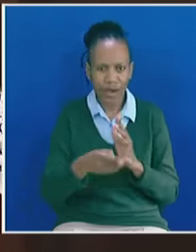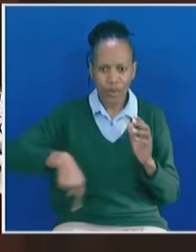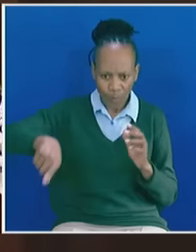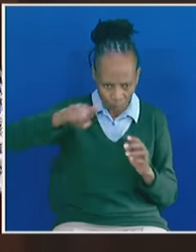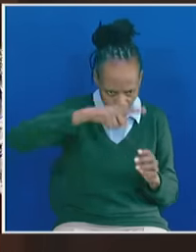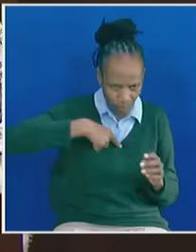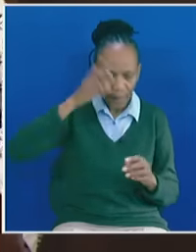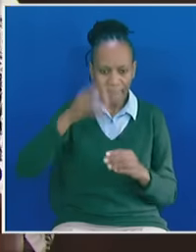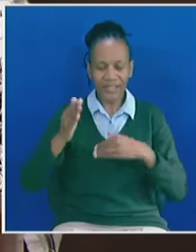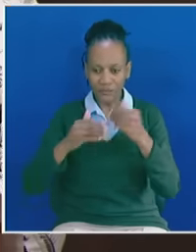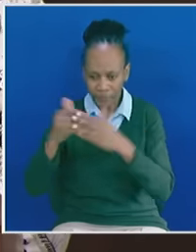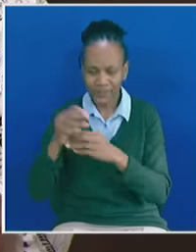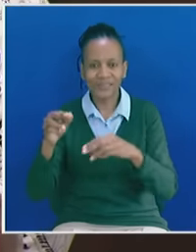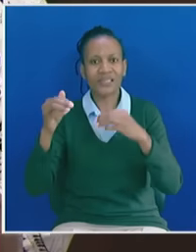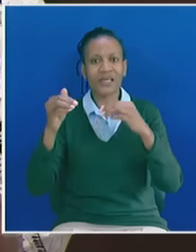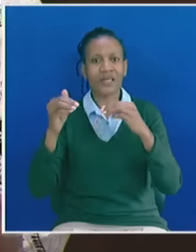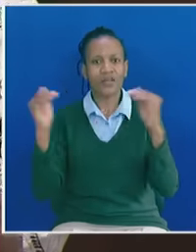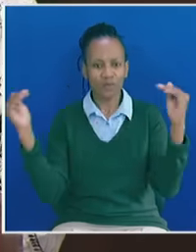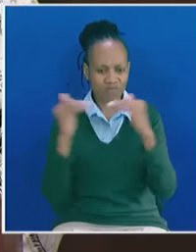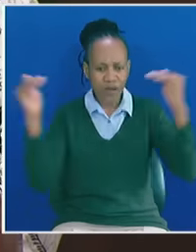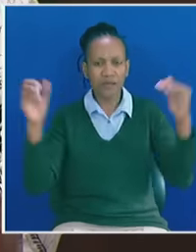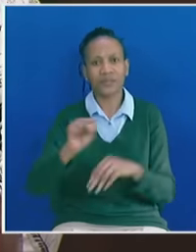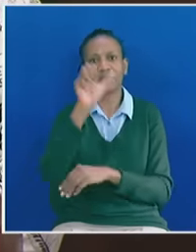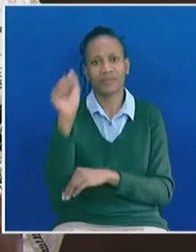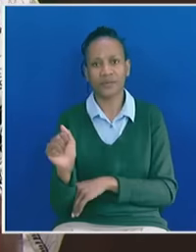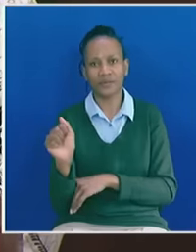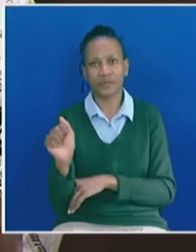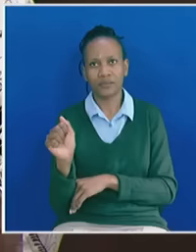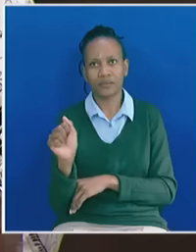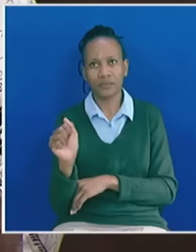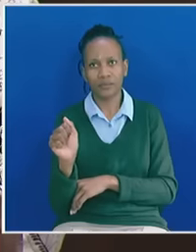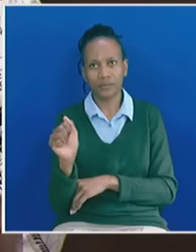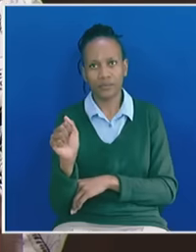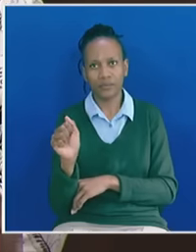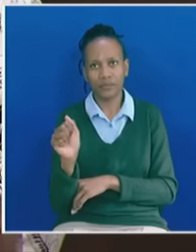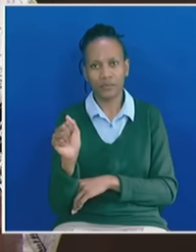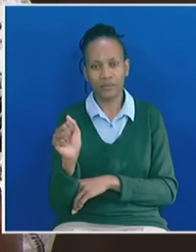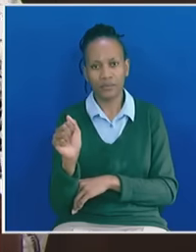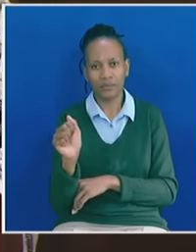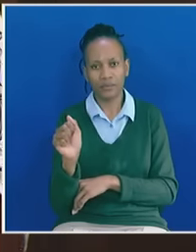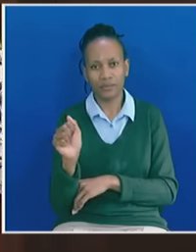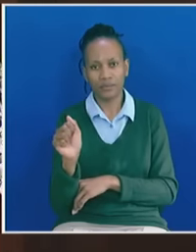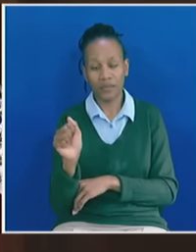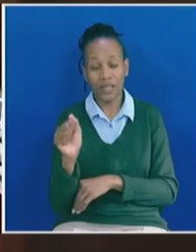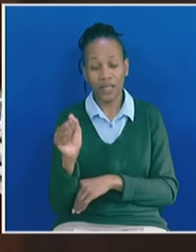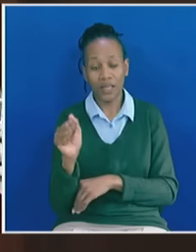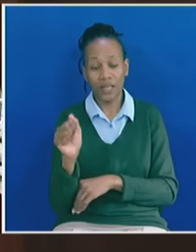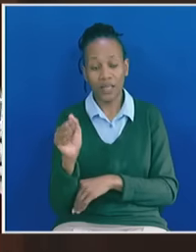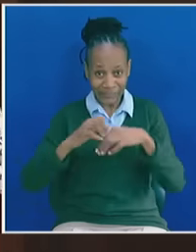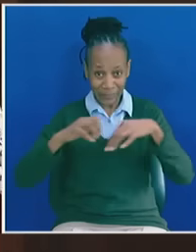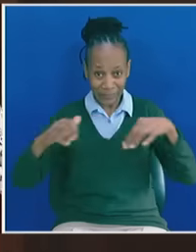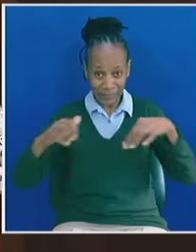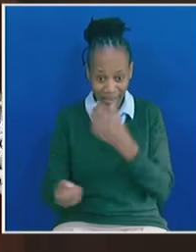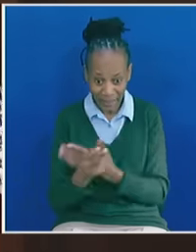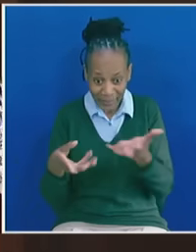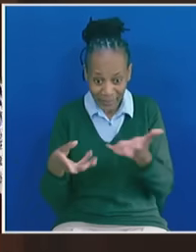contribute towards building a non-racial and non-sexist South Africa. When the sparrowish and longing for the past racism reared its ugly head